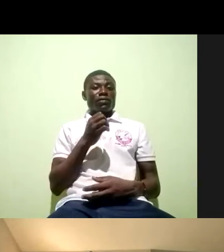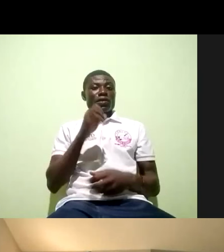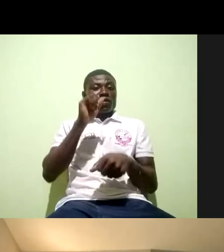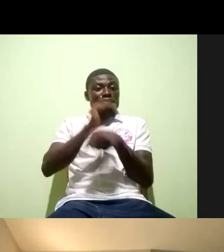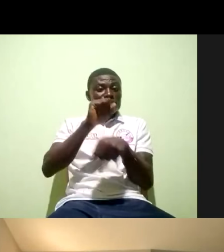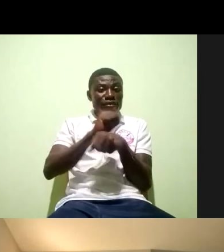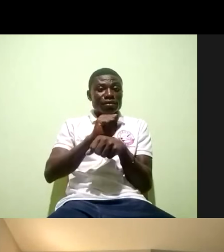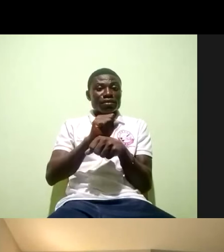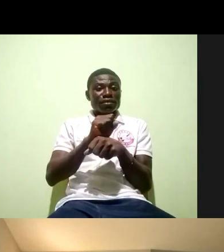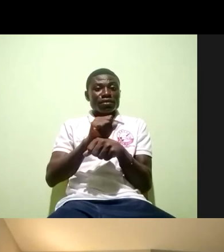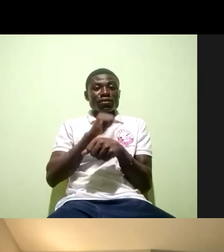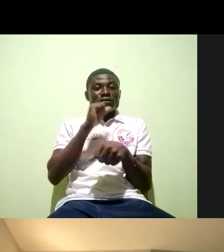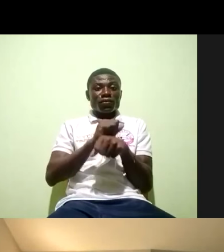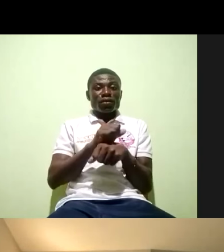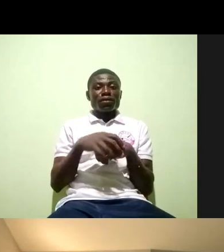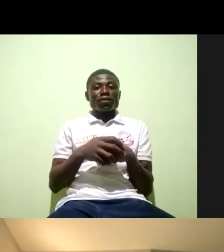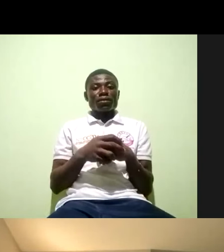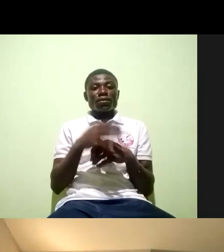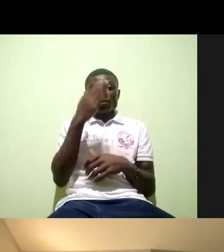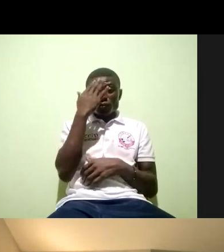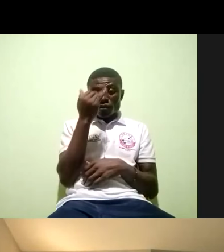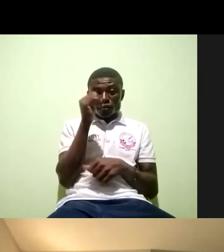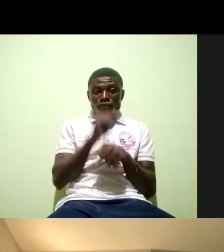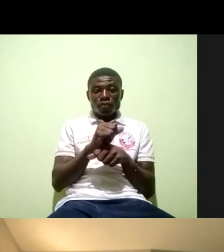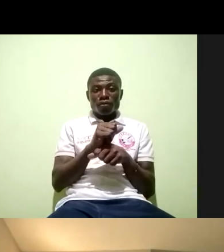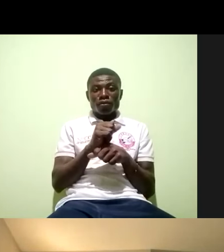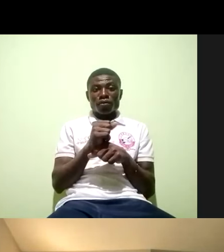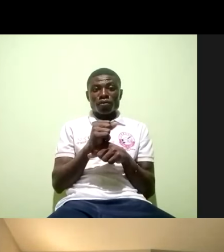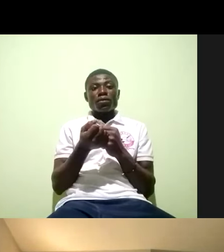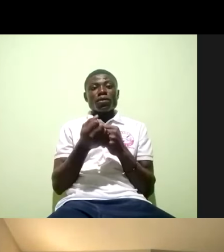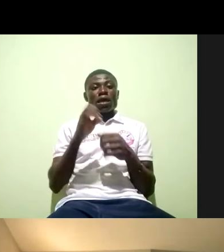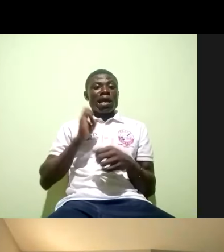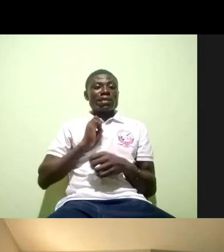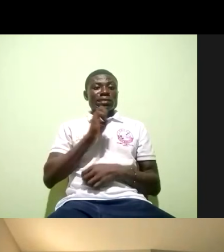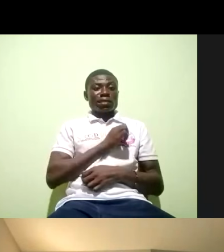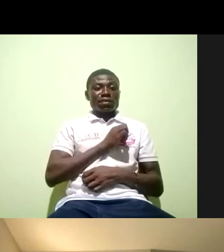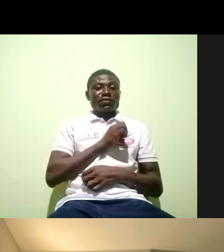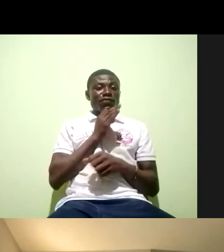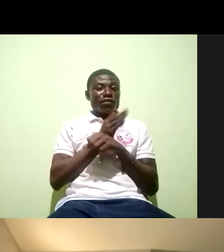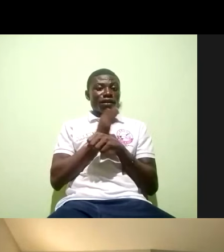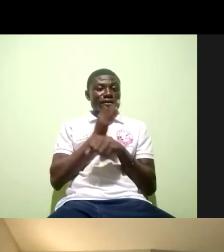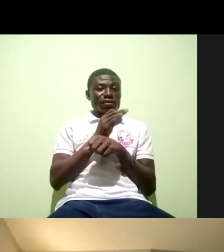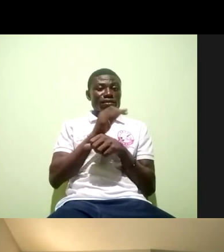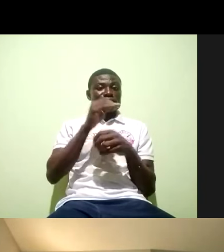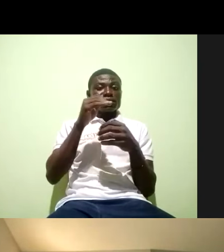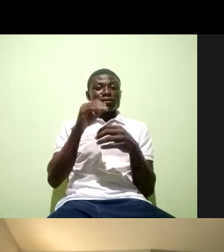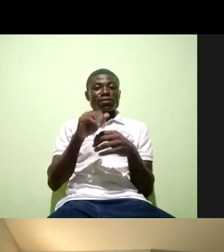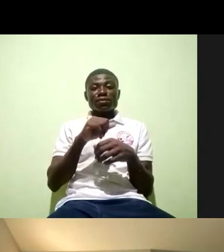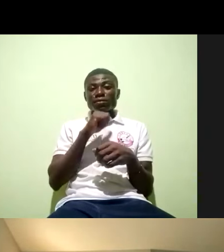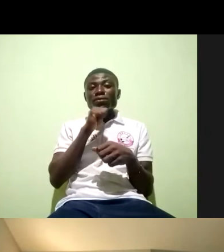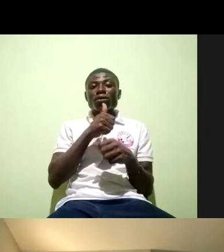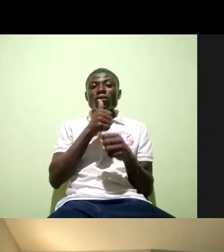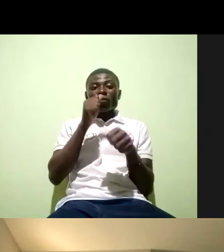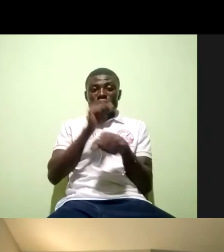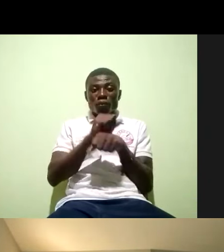lot, because in itself executive functioning disorders are a big field by themselves, but there is some overlap